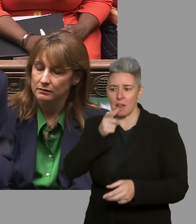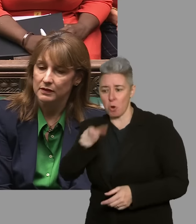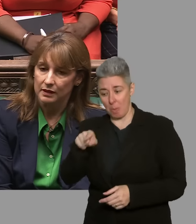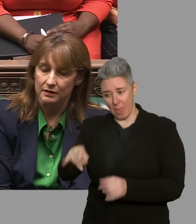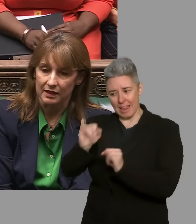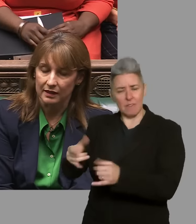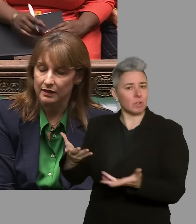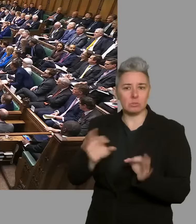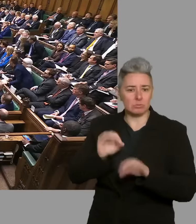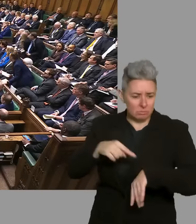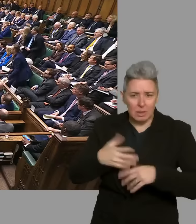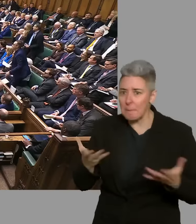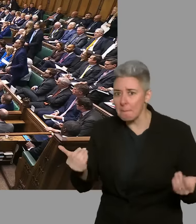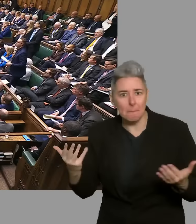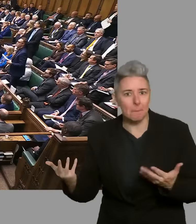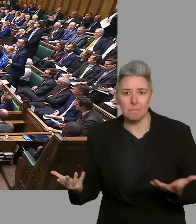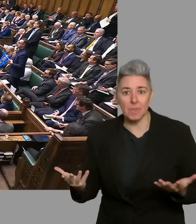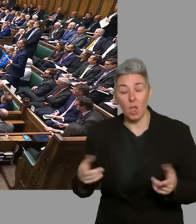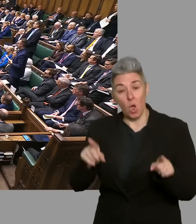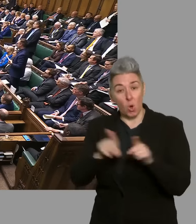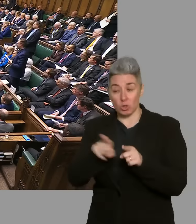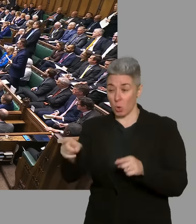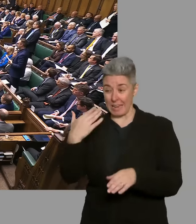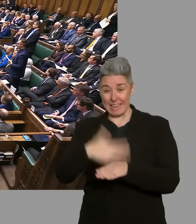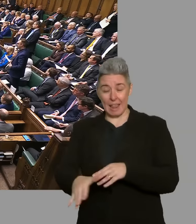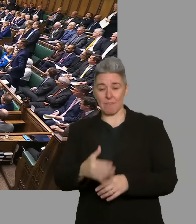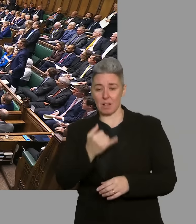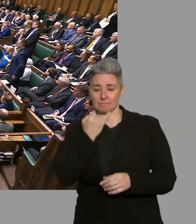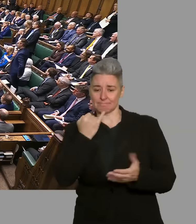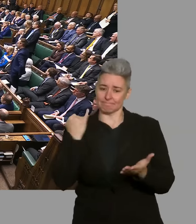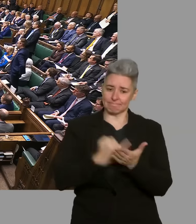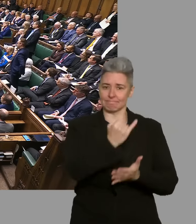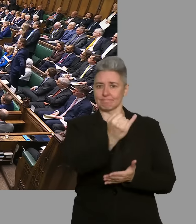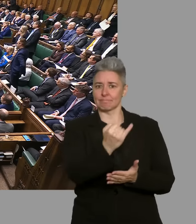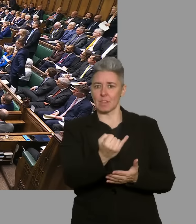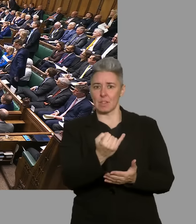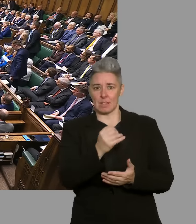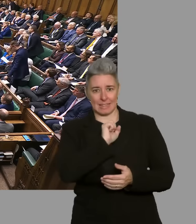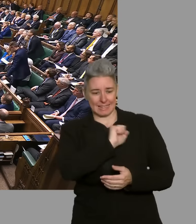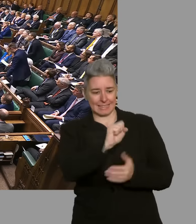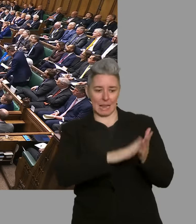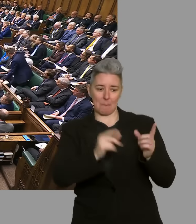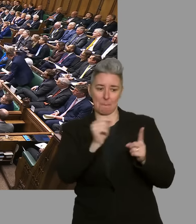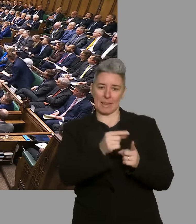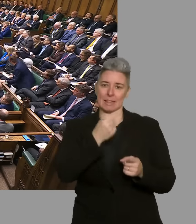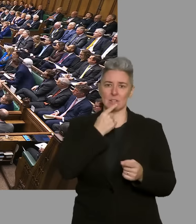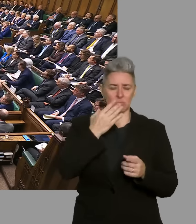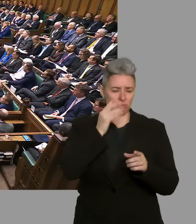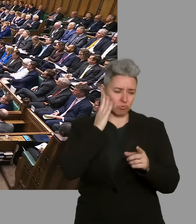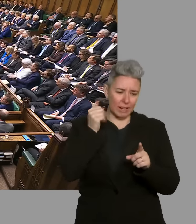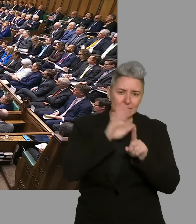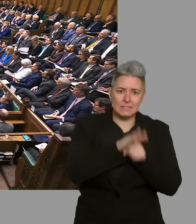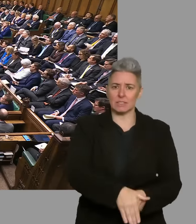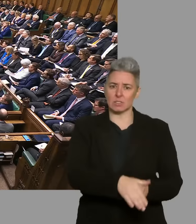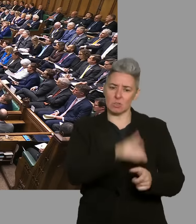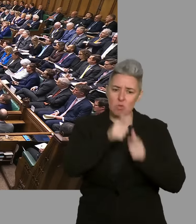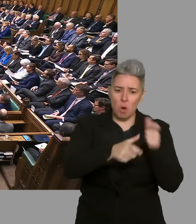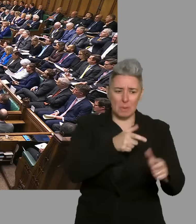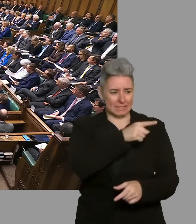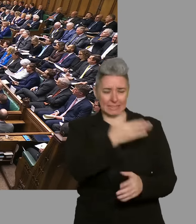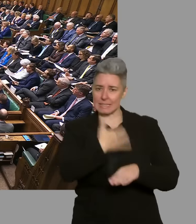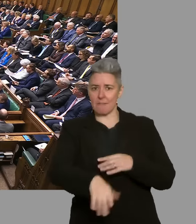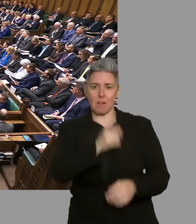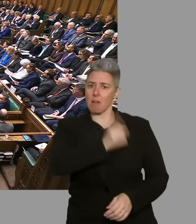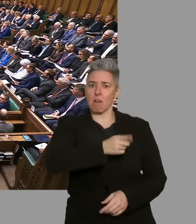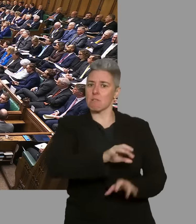spineless. Jeff Smith. Thank you, Mr. Speaker. Last week I visited the new diagnostic centre at Withington Community